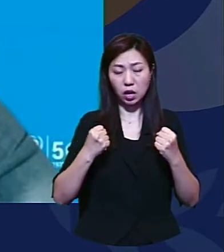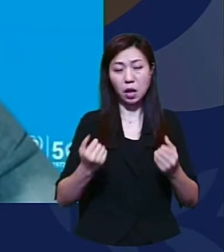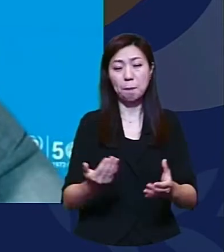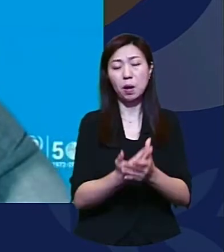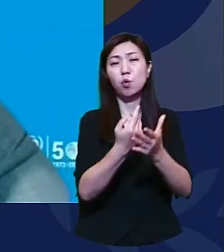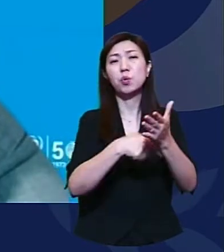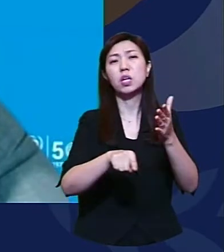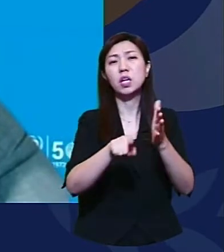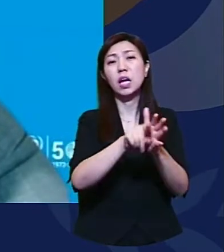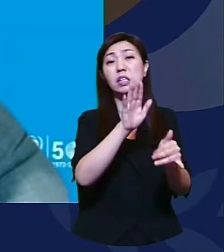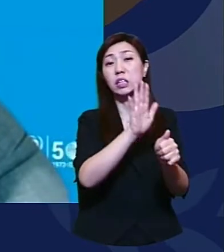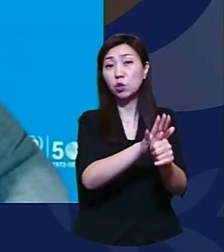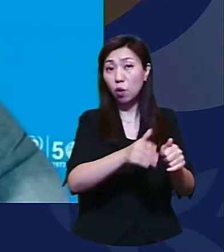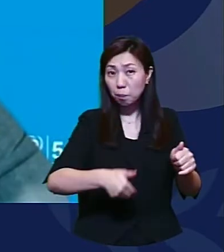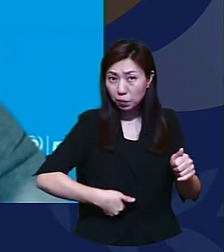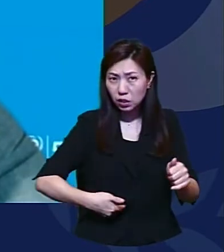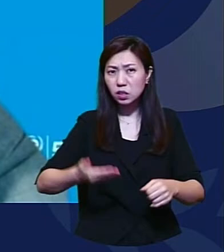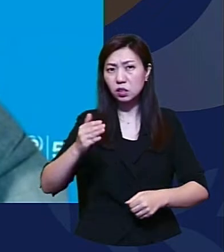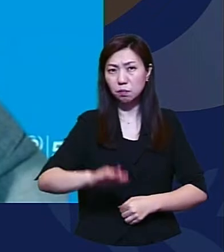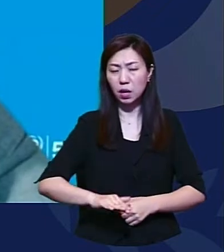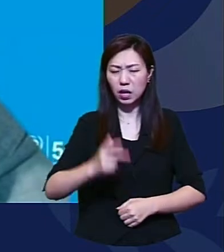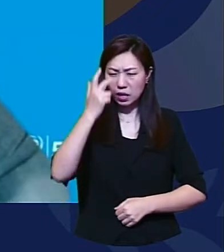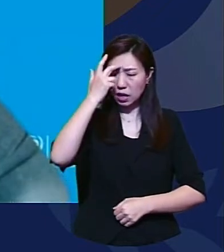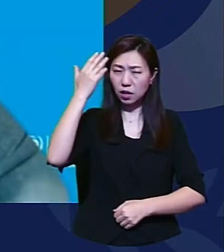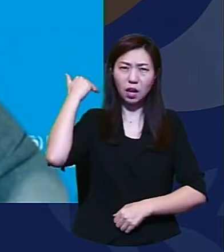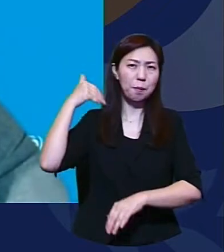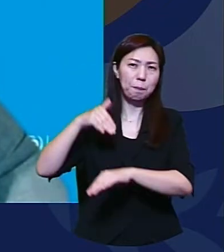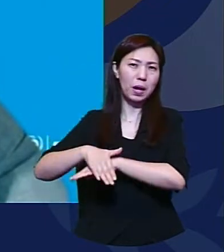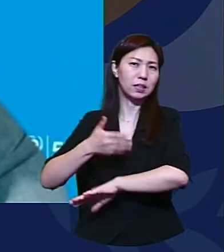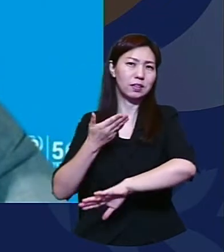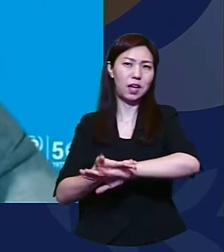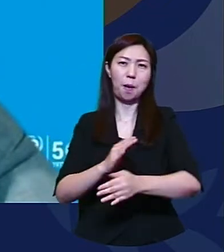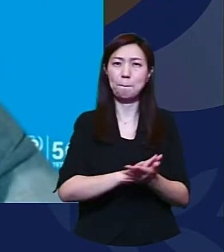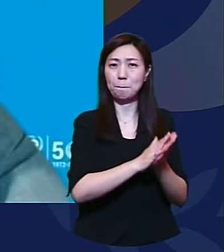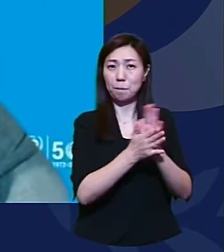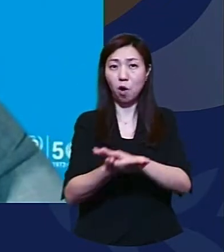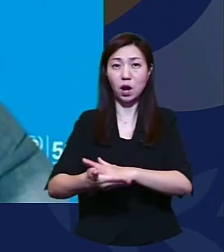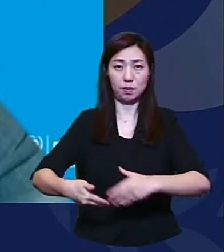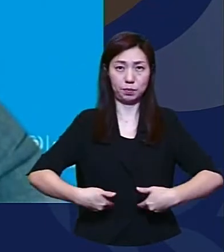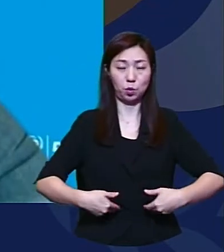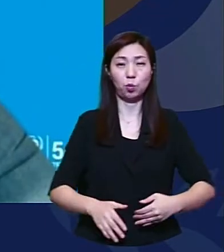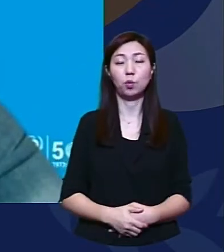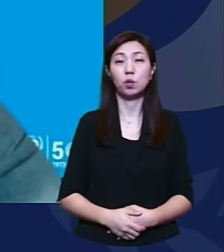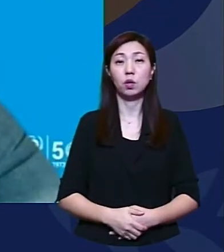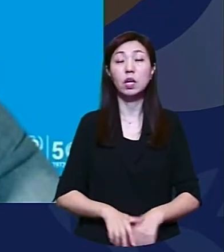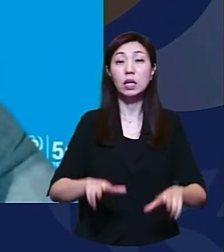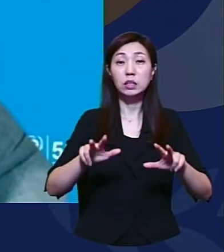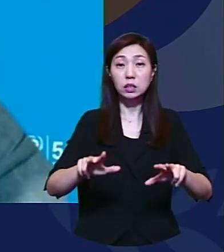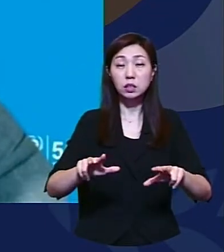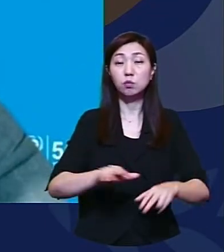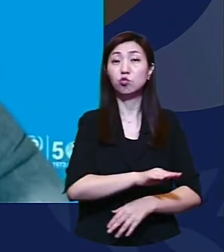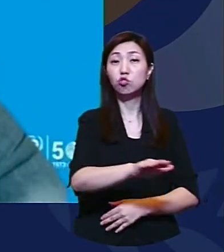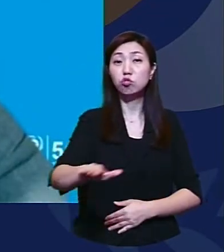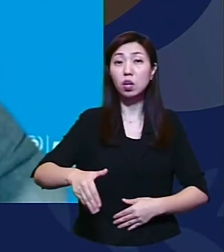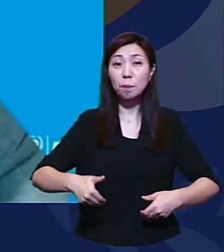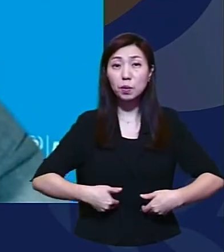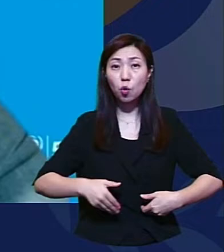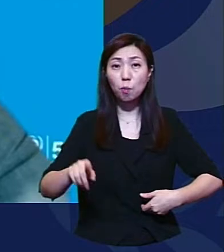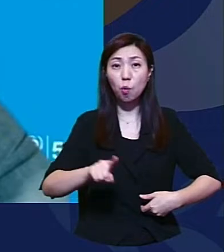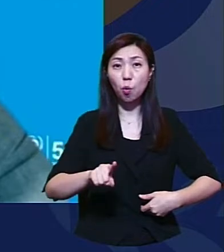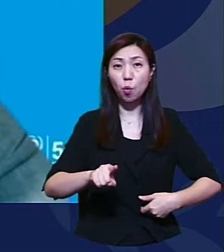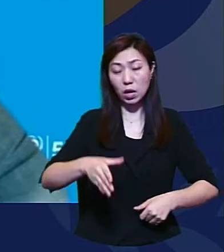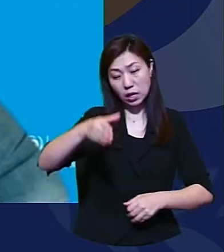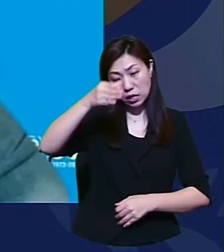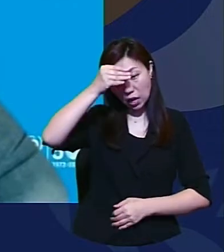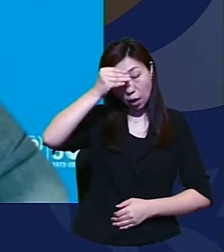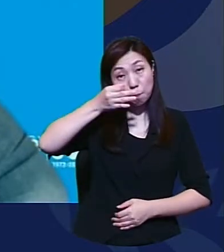but we just need to do it differently than we have in the past. And Korea has good examples in this. I had